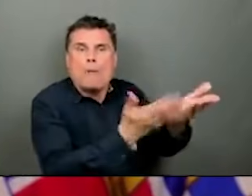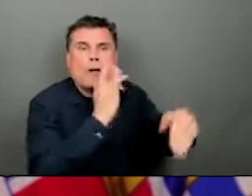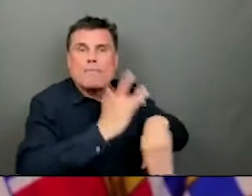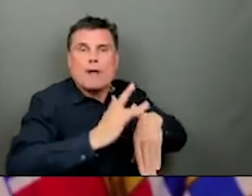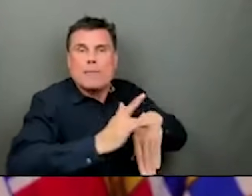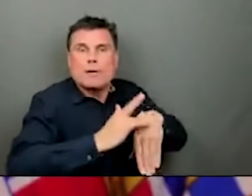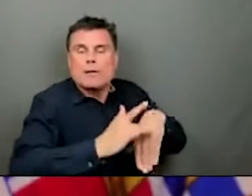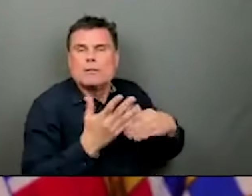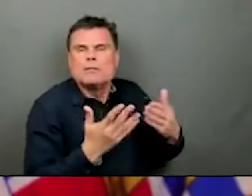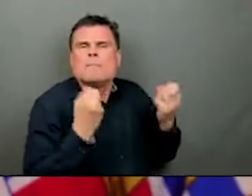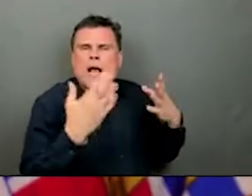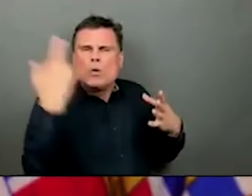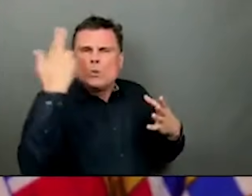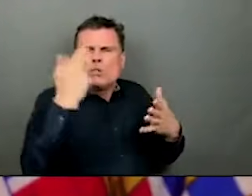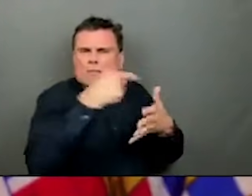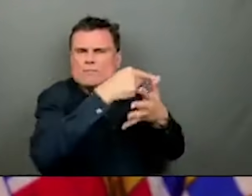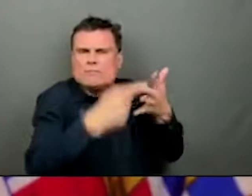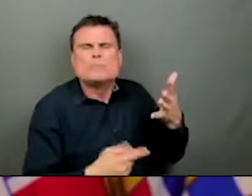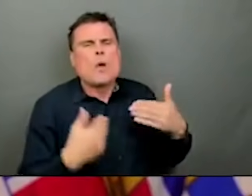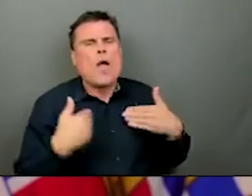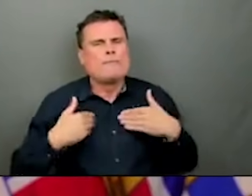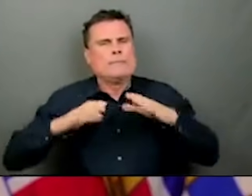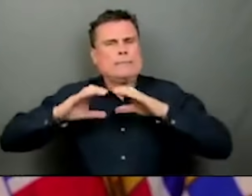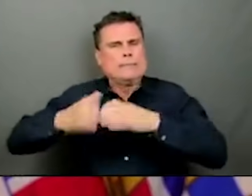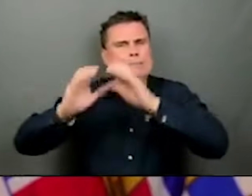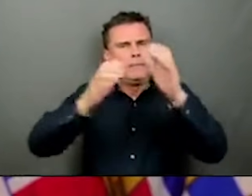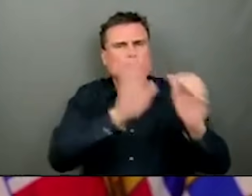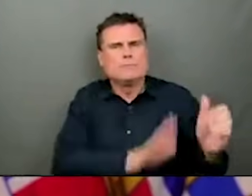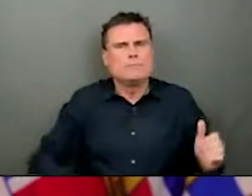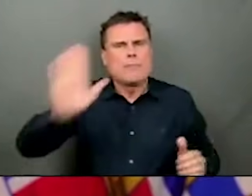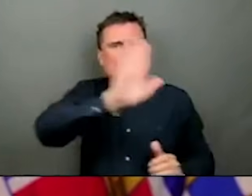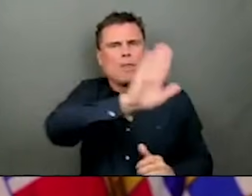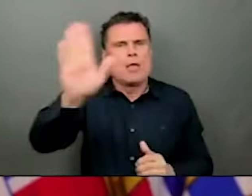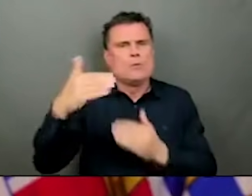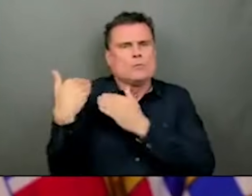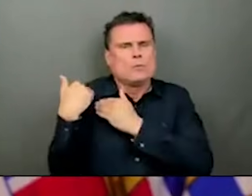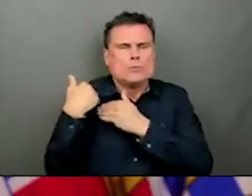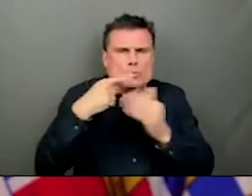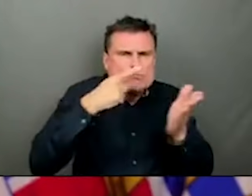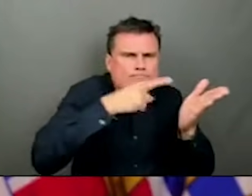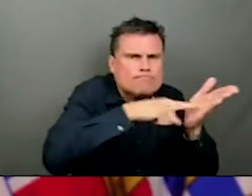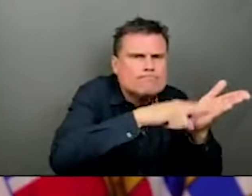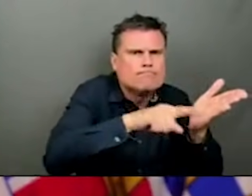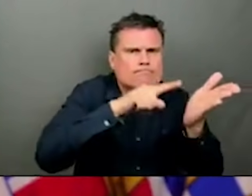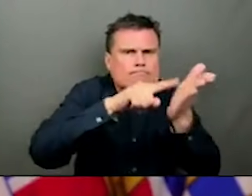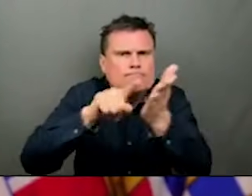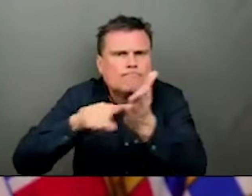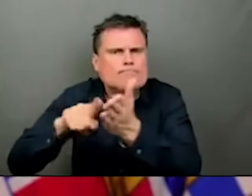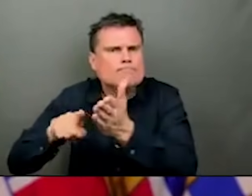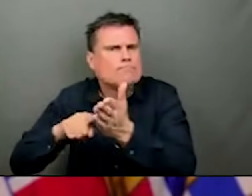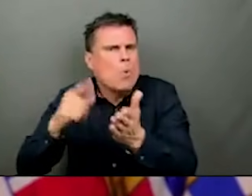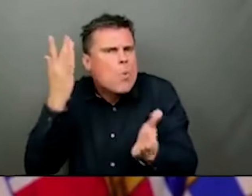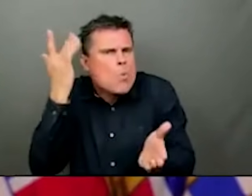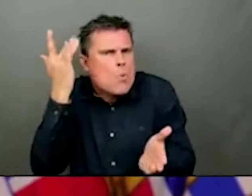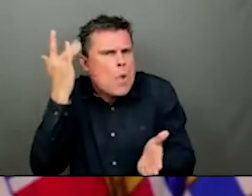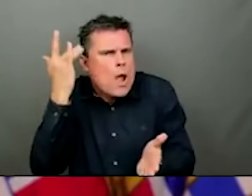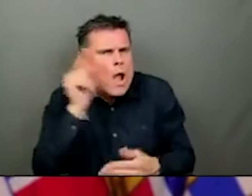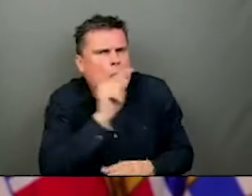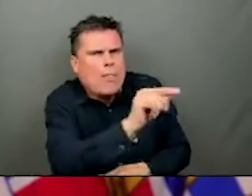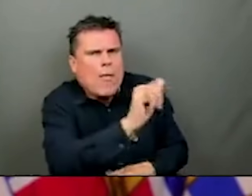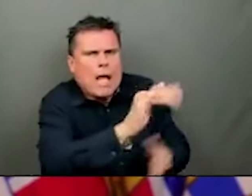are the issues that make it a challenge for people, what are the barriers for people to be immunized. And we know that